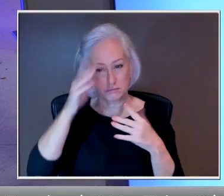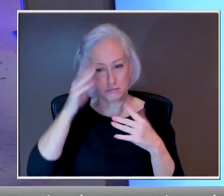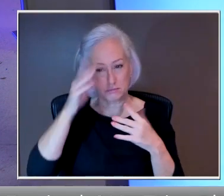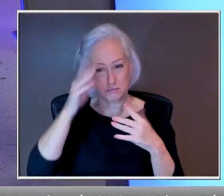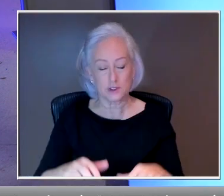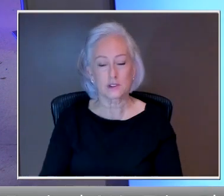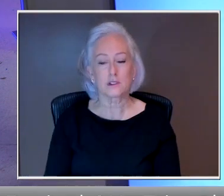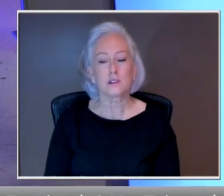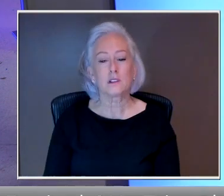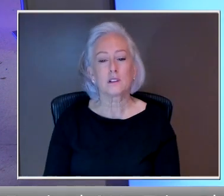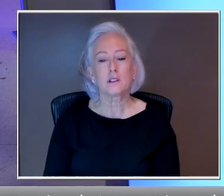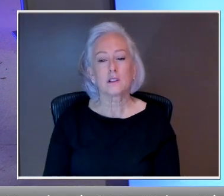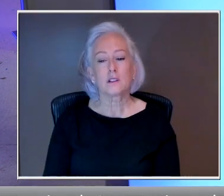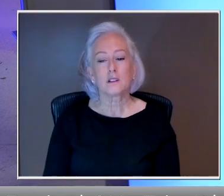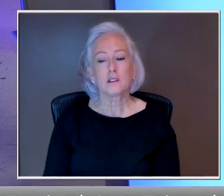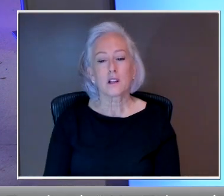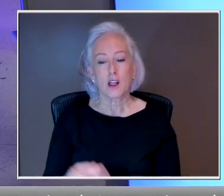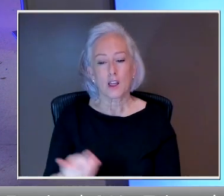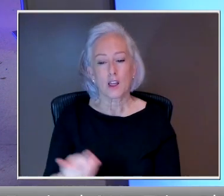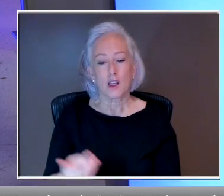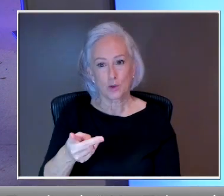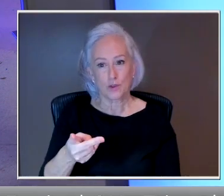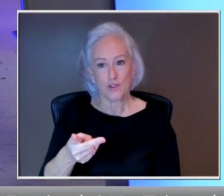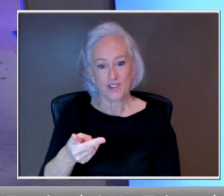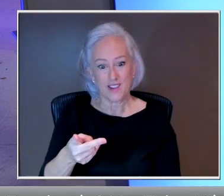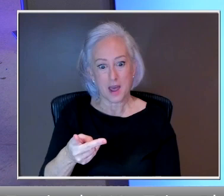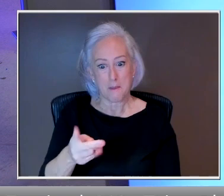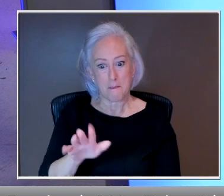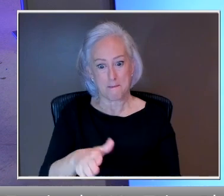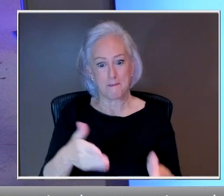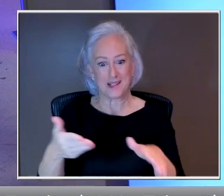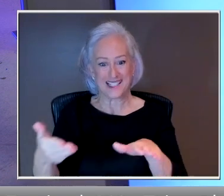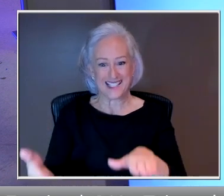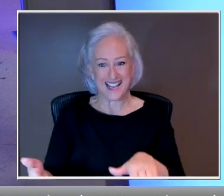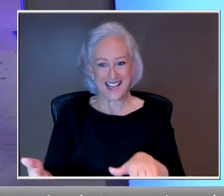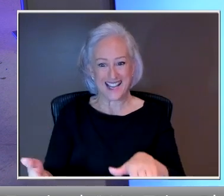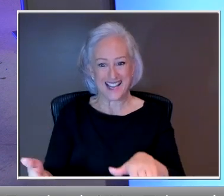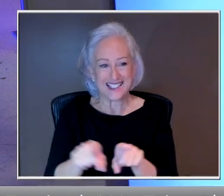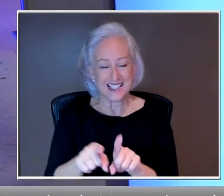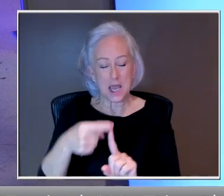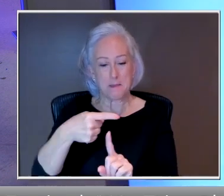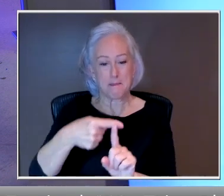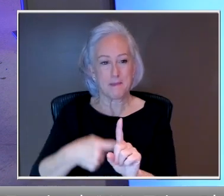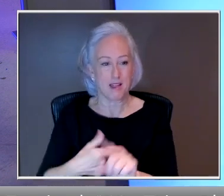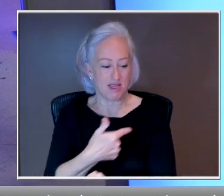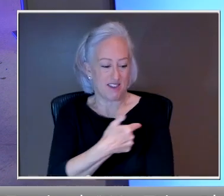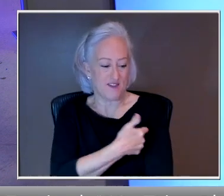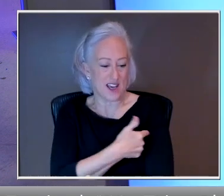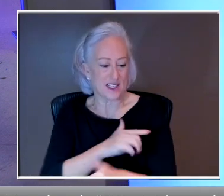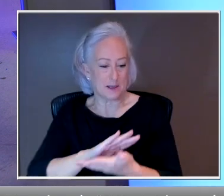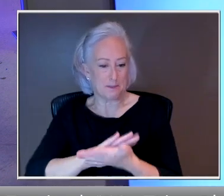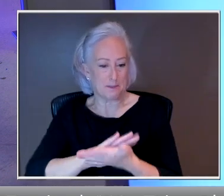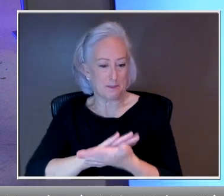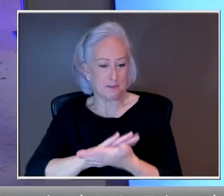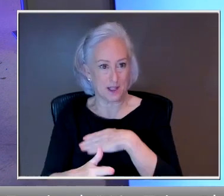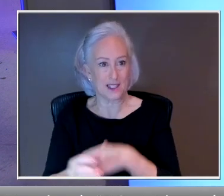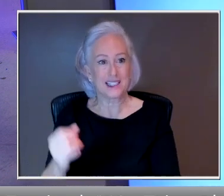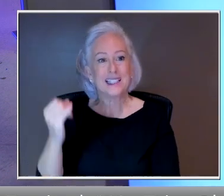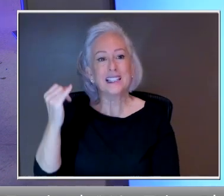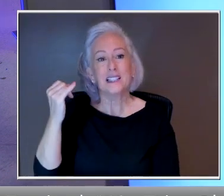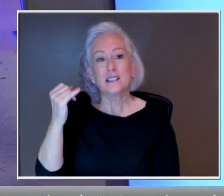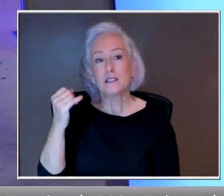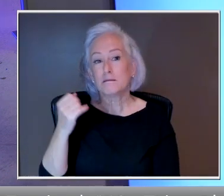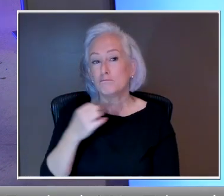passed the month the shot had become available, the vaccine had become available. Your mom, had she been able to make an appointment?